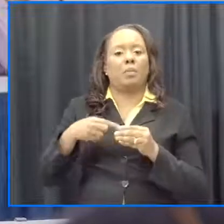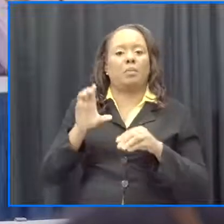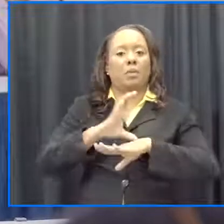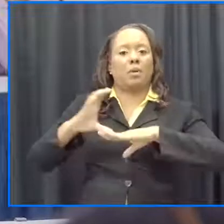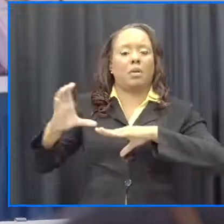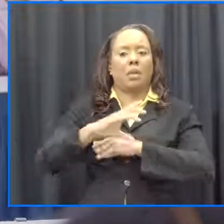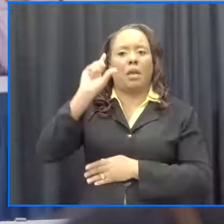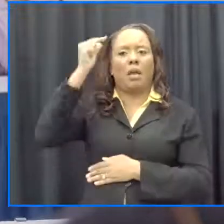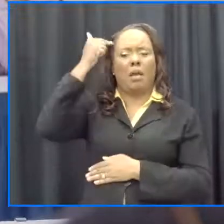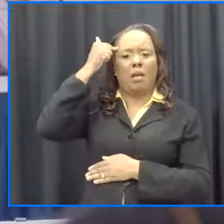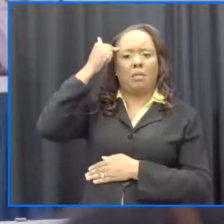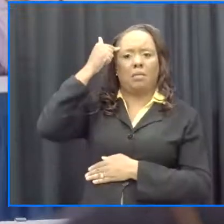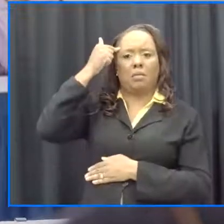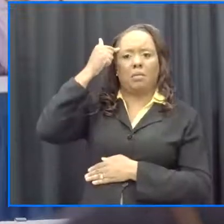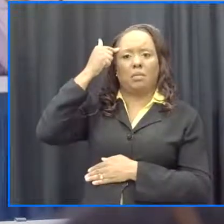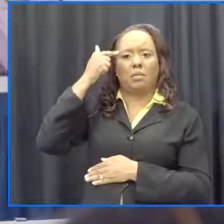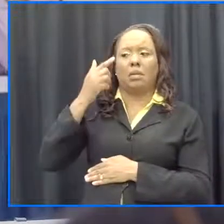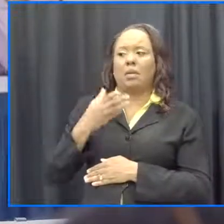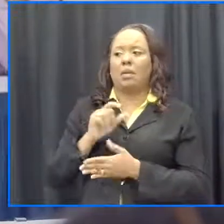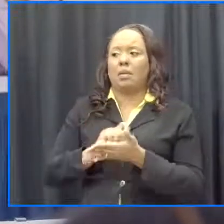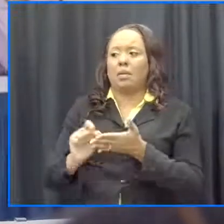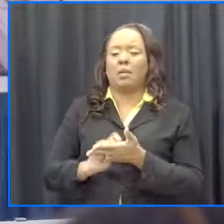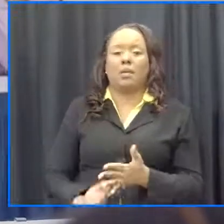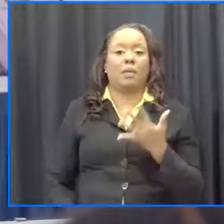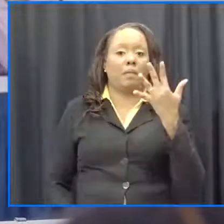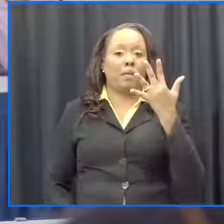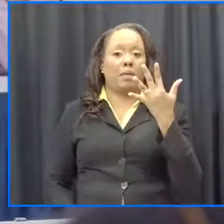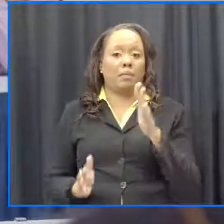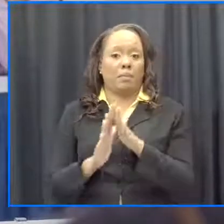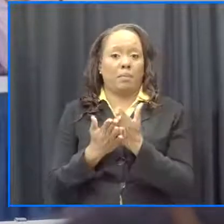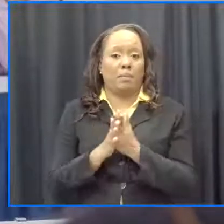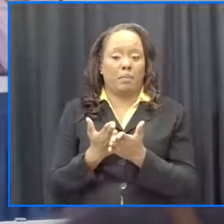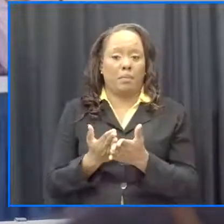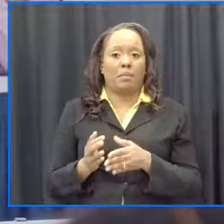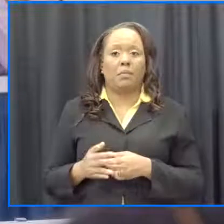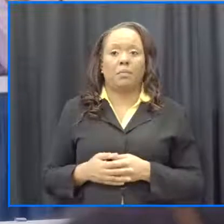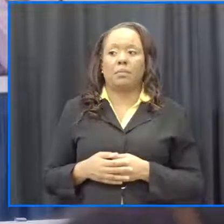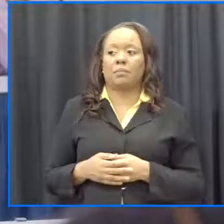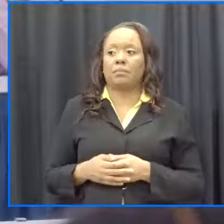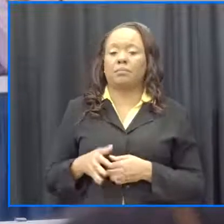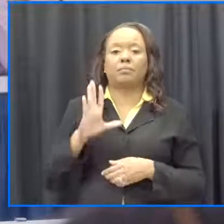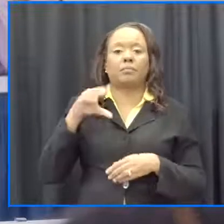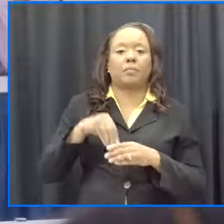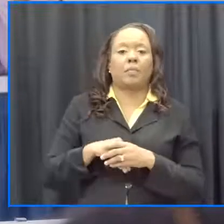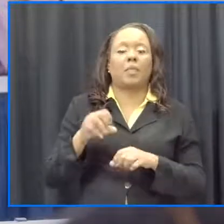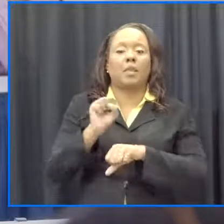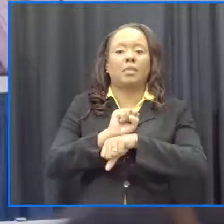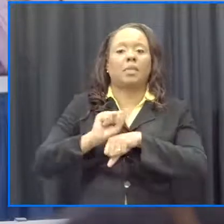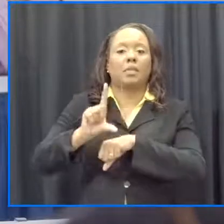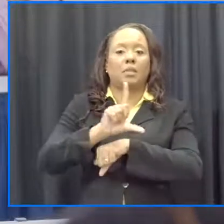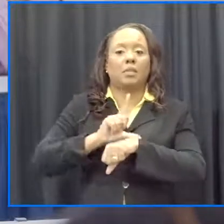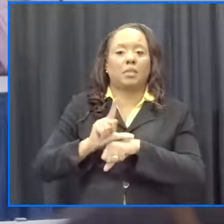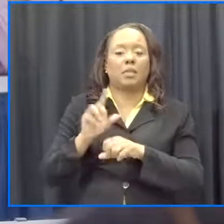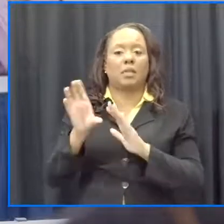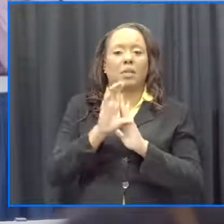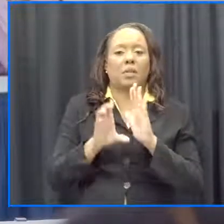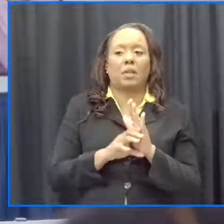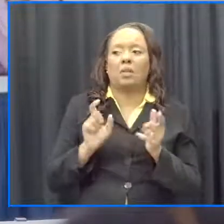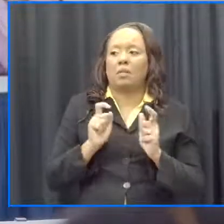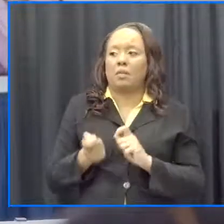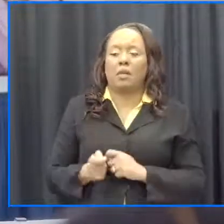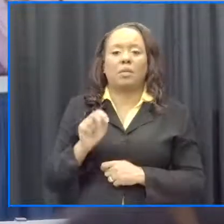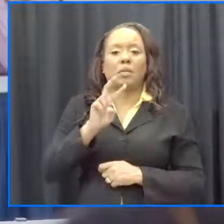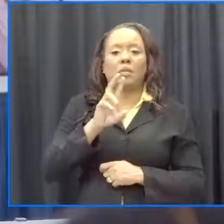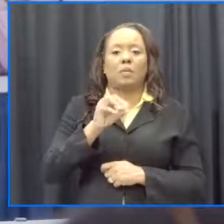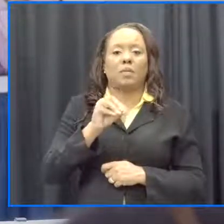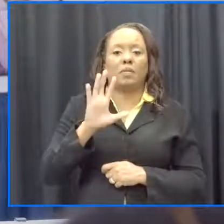the Caribbean, including 5 books. She served on the St. Lucia Constitution Reform Commission